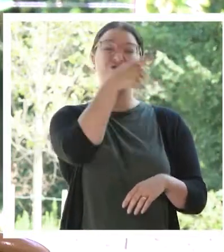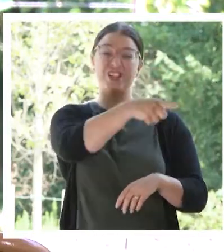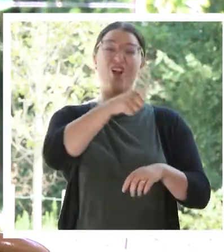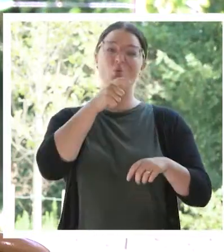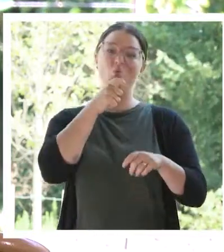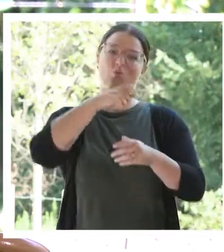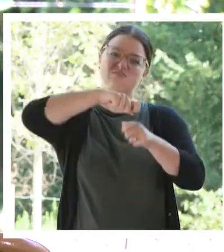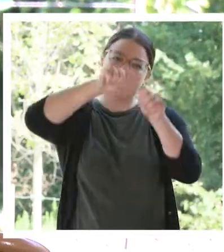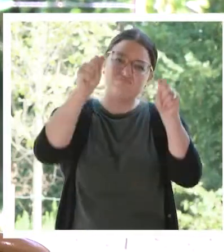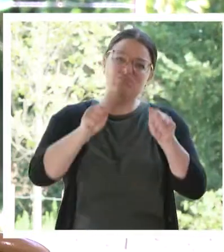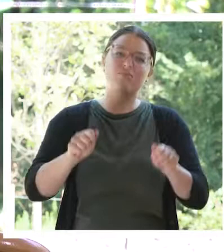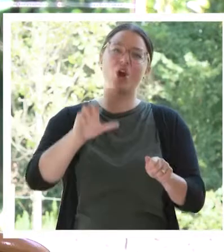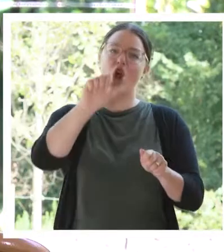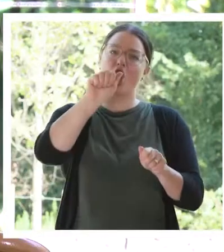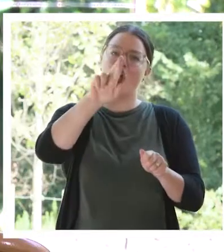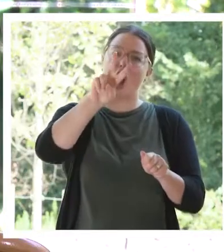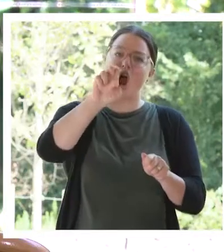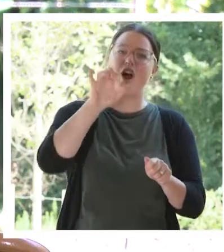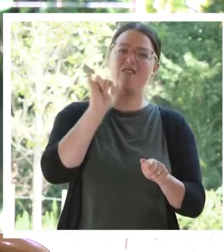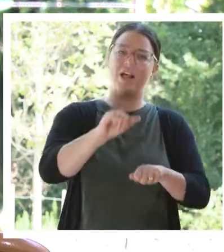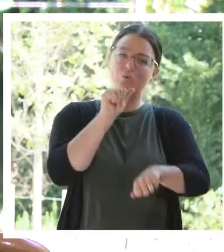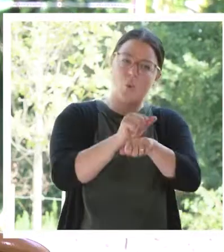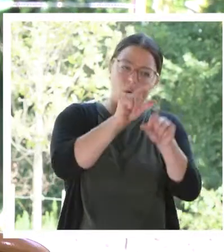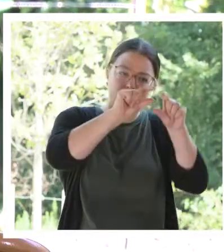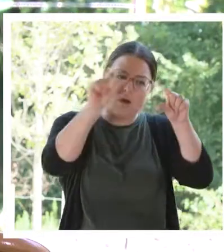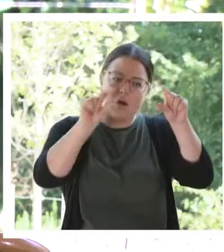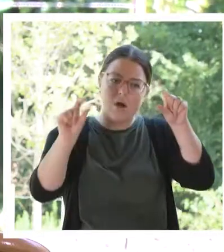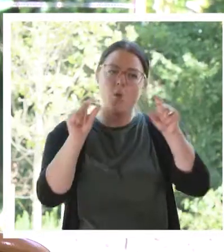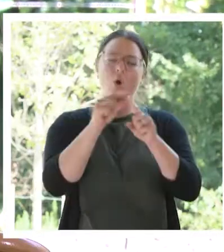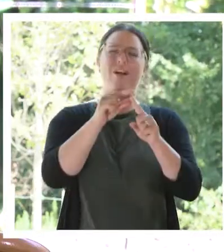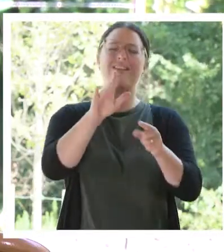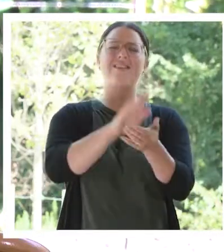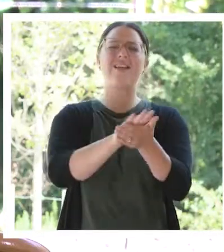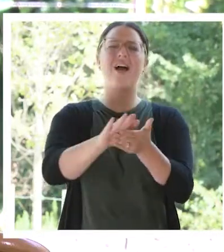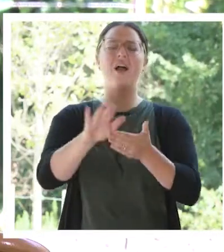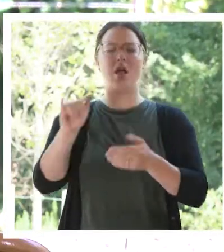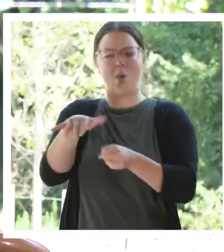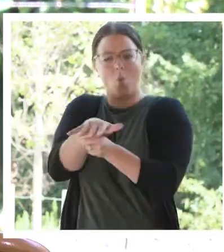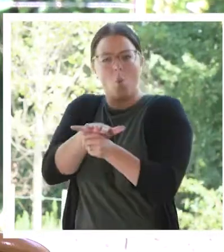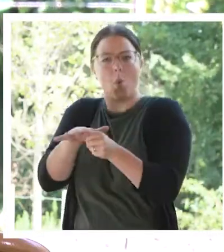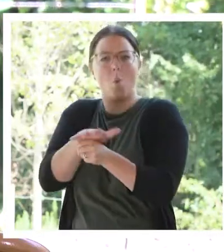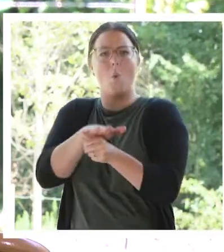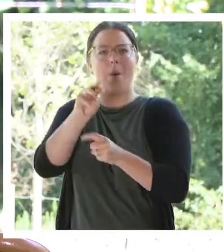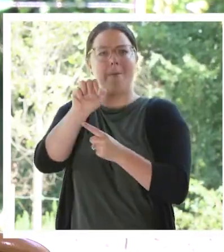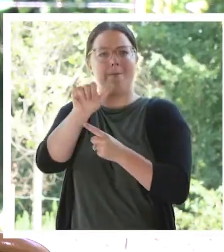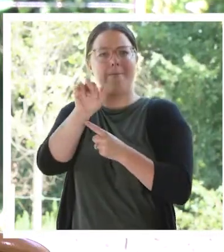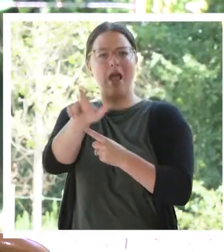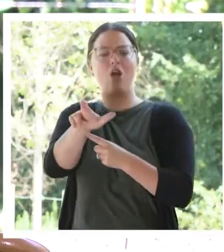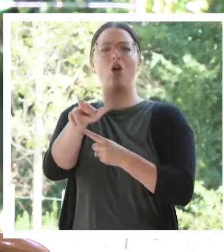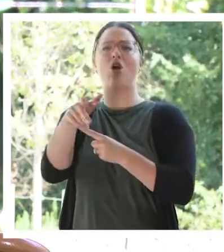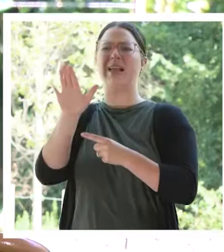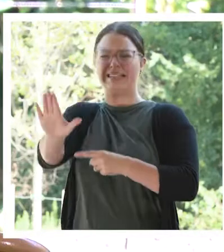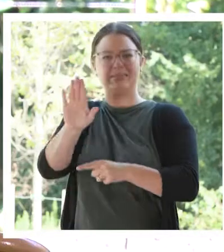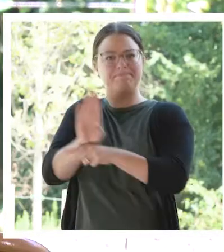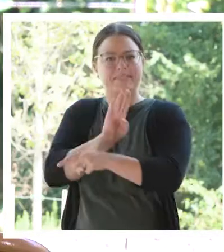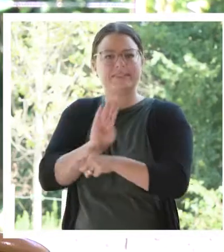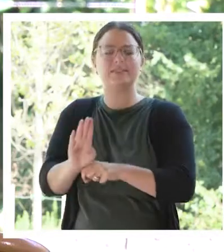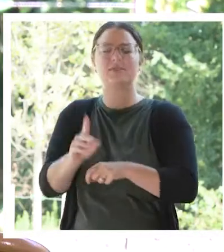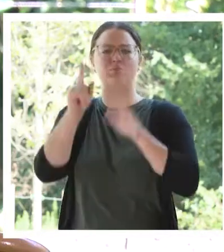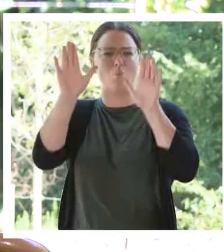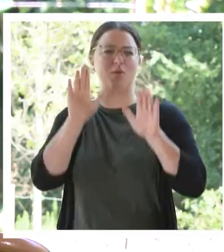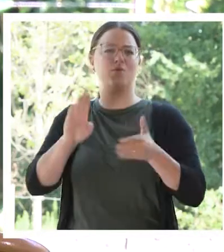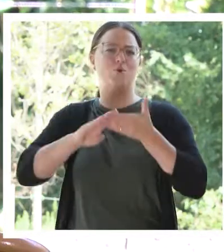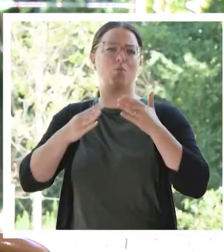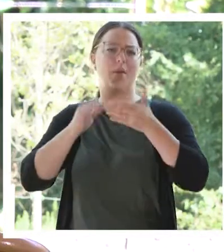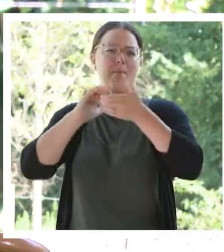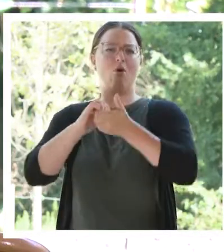really nice that we have a municipal mayor and his business and somebody who's really been a great community partner be able to provide